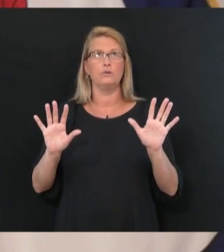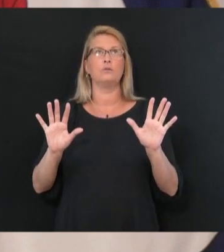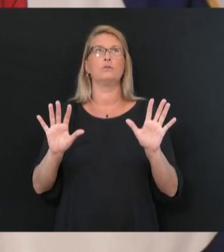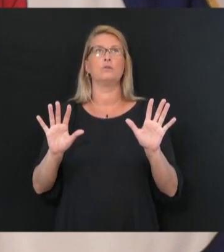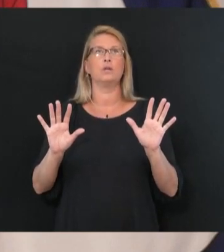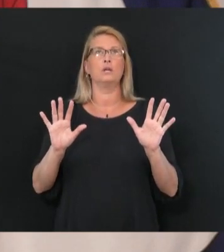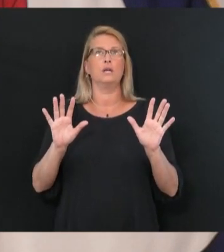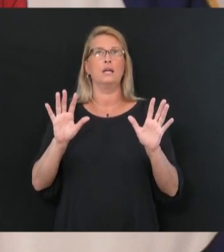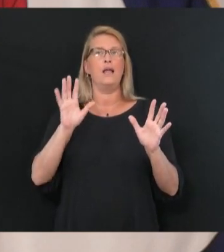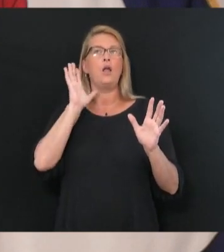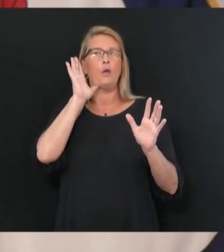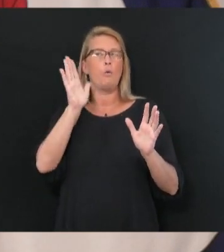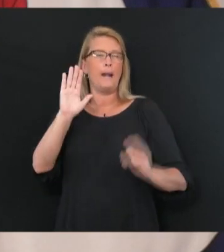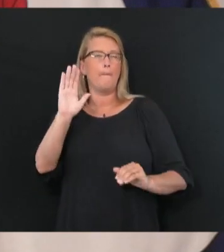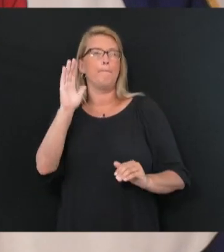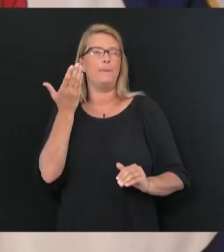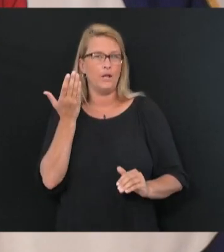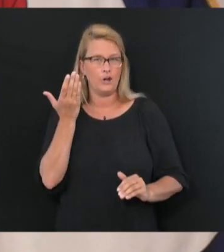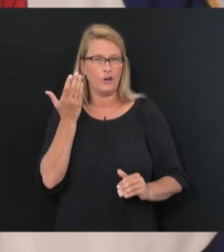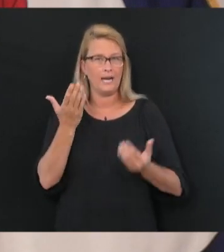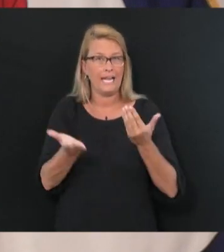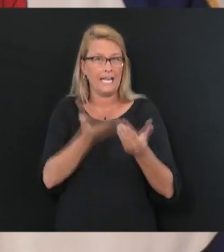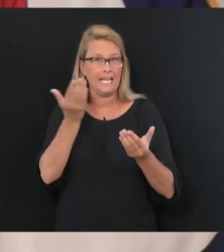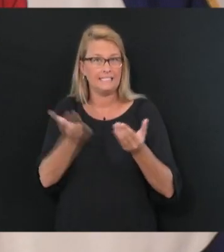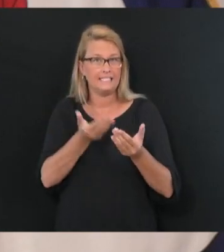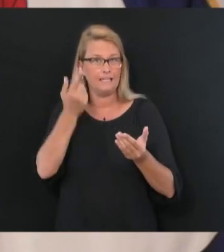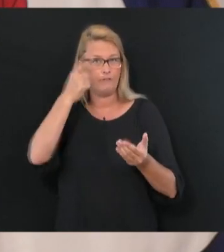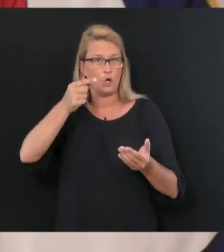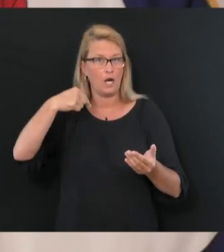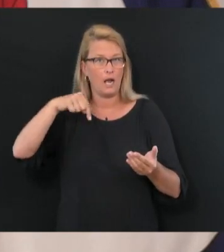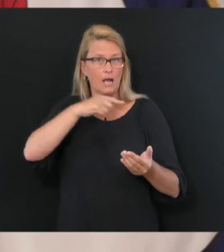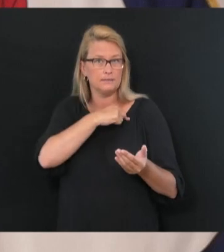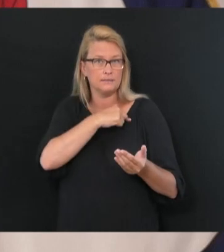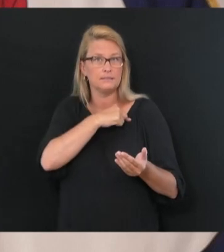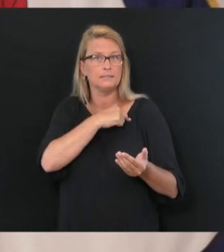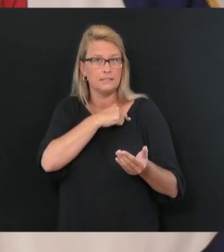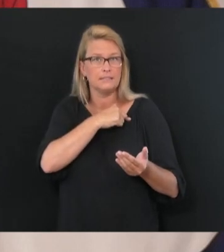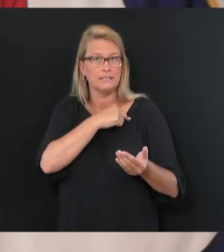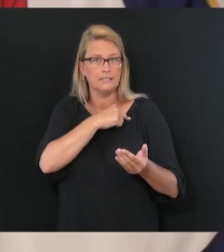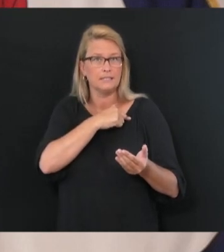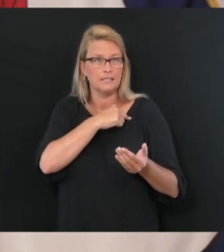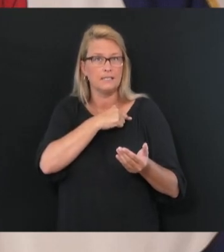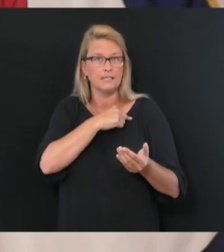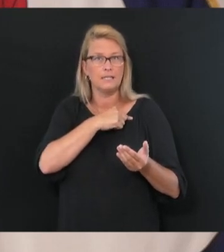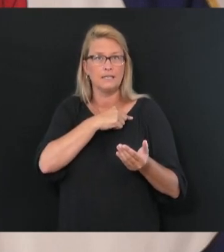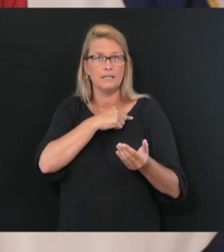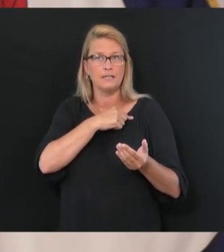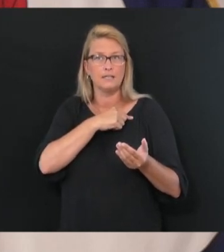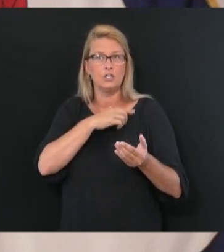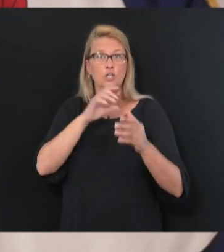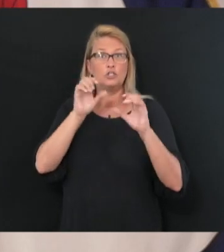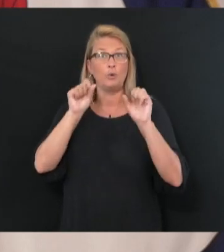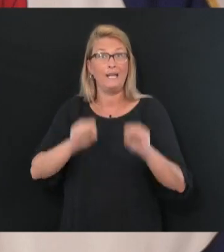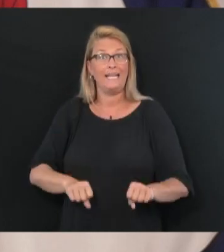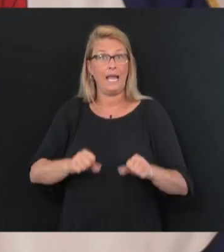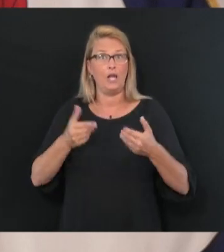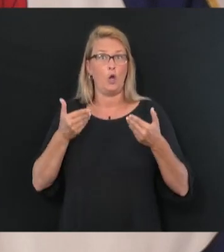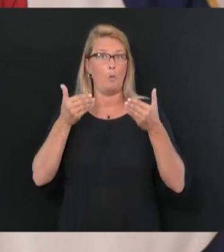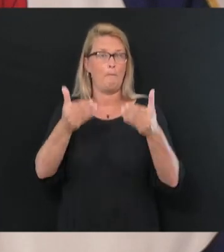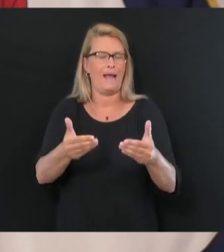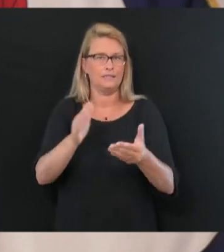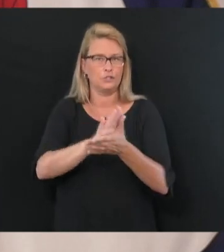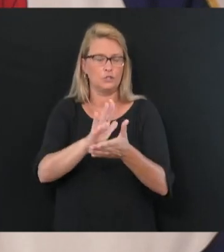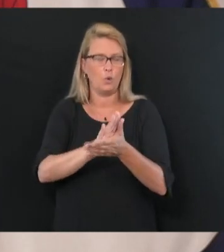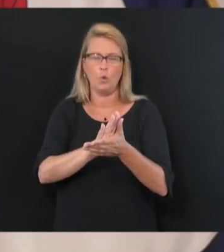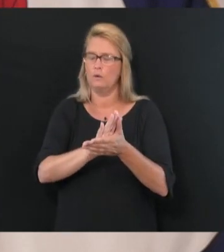would appear that it would be easier for us to make it in a way to be able to force us to go back to school, which is